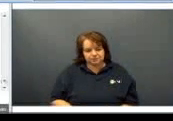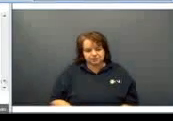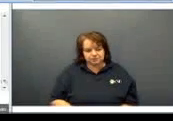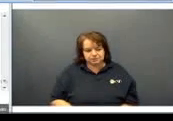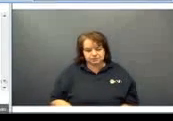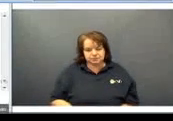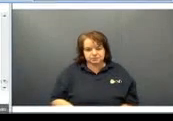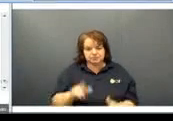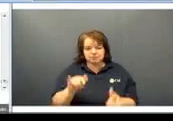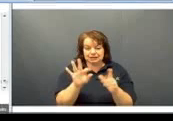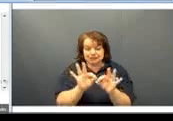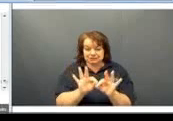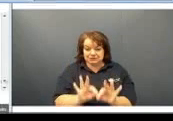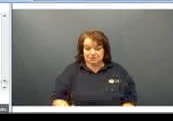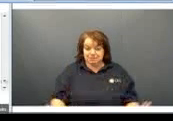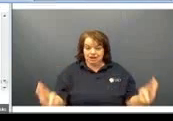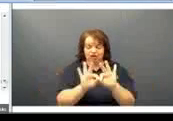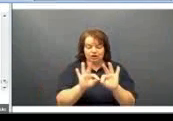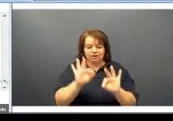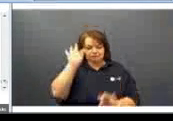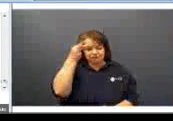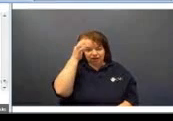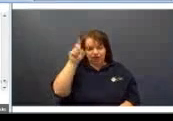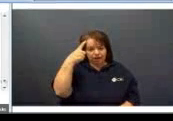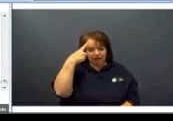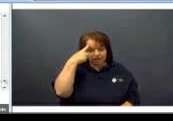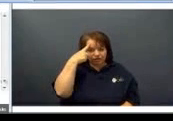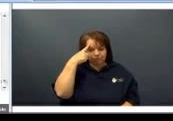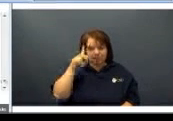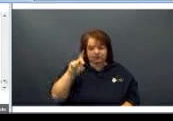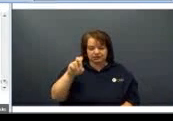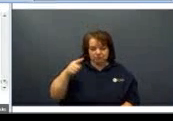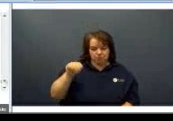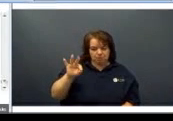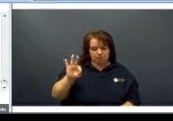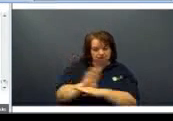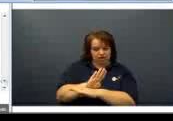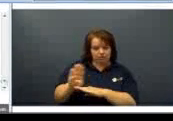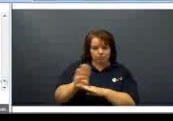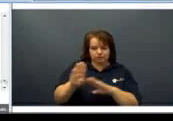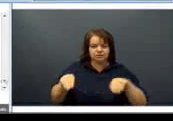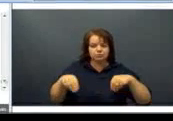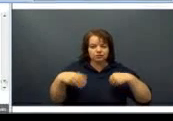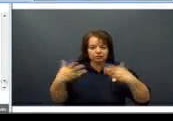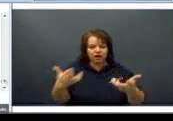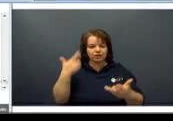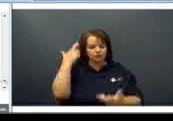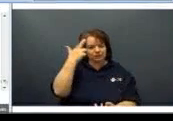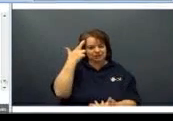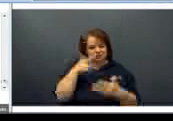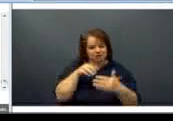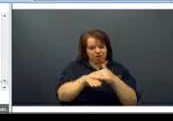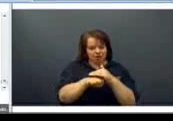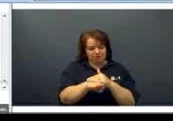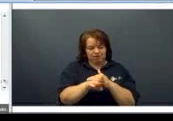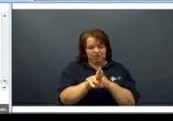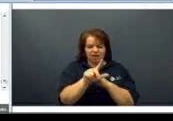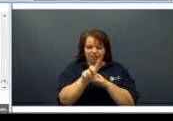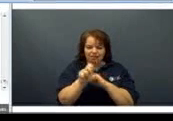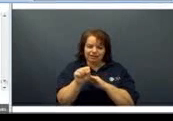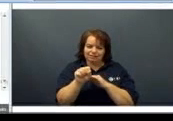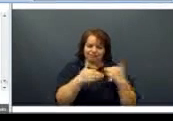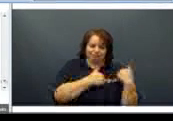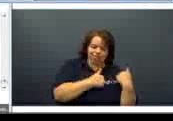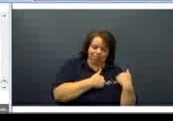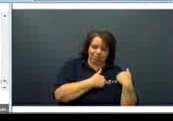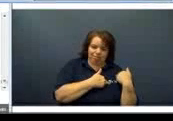perspective. And it's imperative that the federal government, Department of Commerce, provides reasonable accommodation, unless, of course,